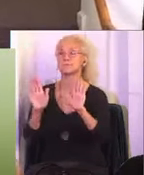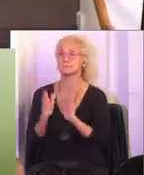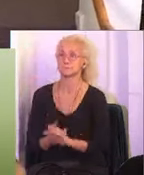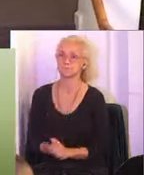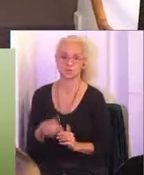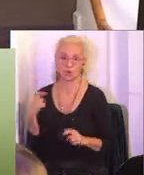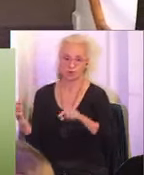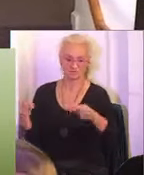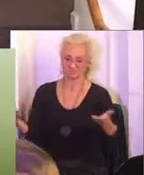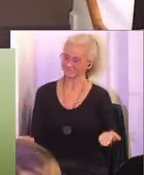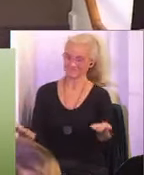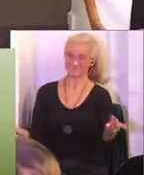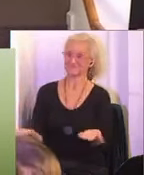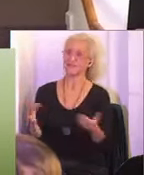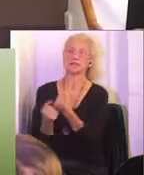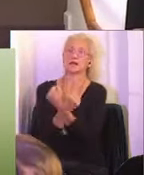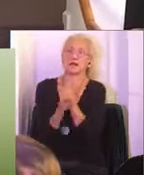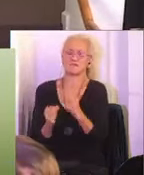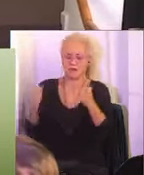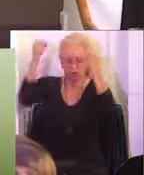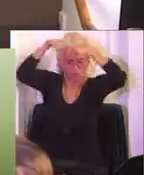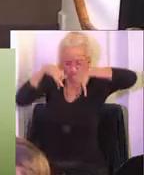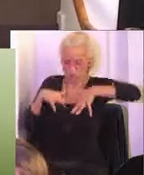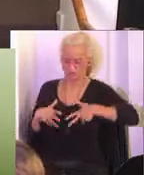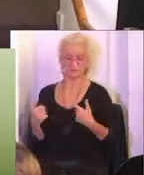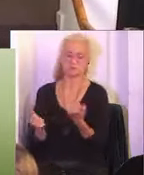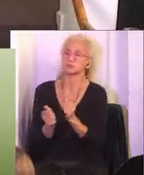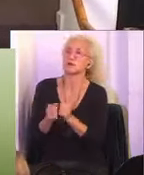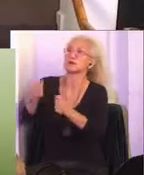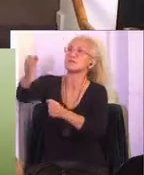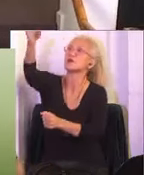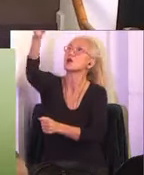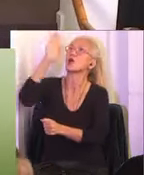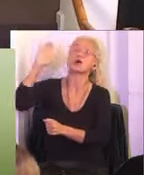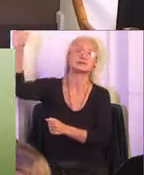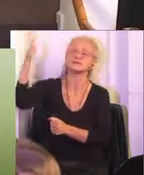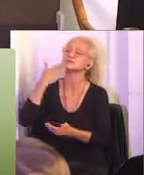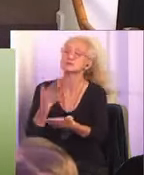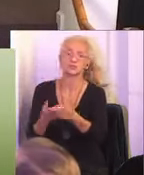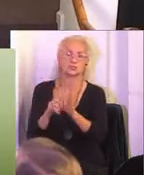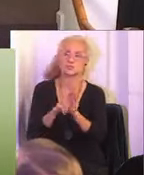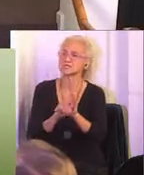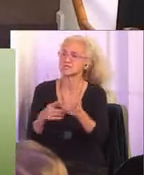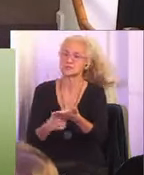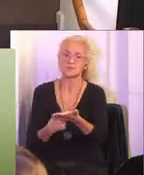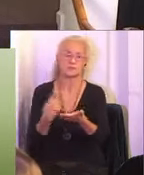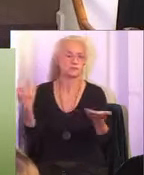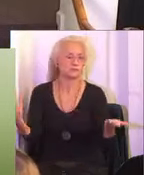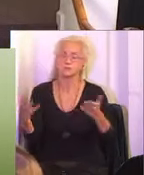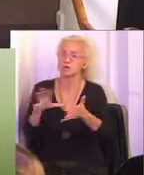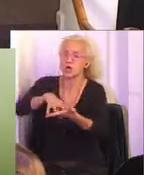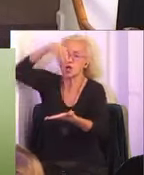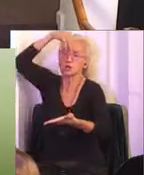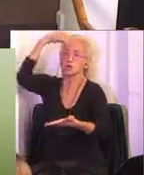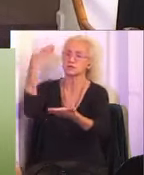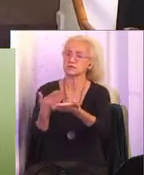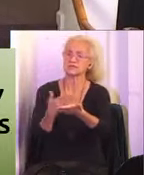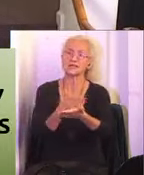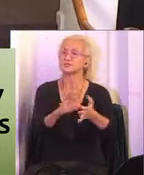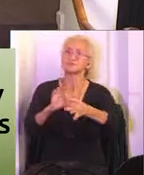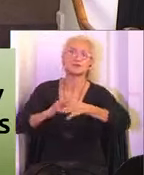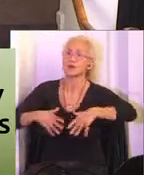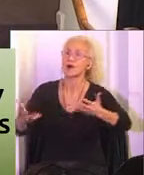We gather together in a love that drenches us with God's goodness, so we may learn the lessons about God's love.